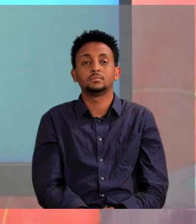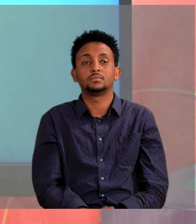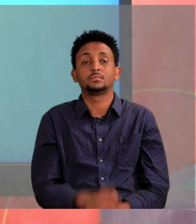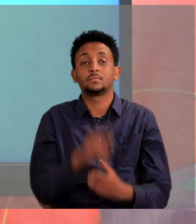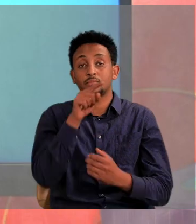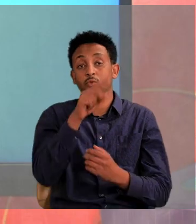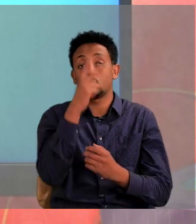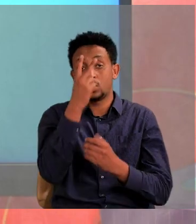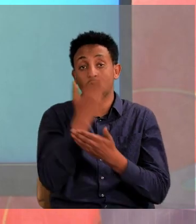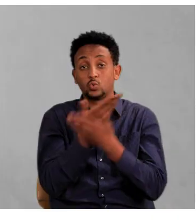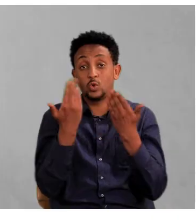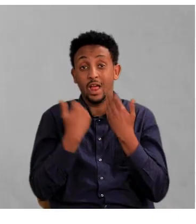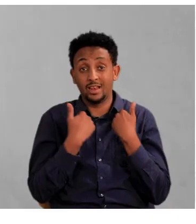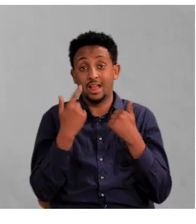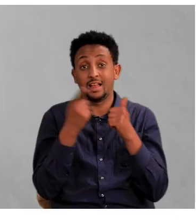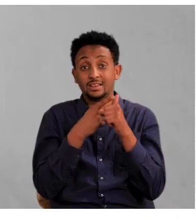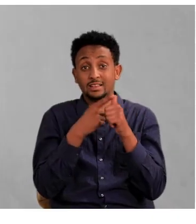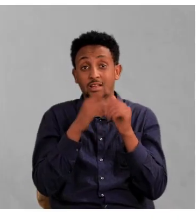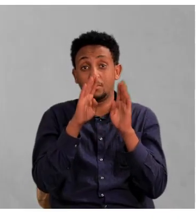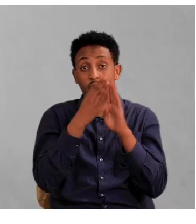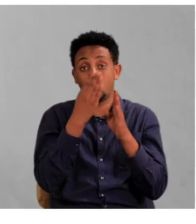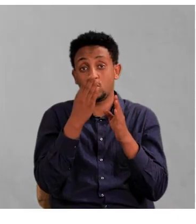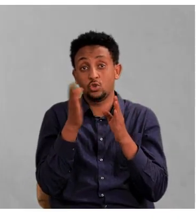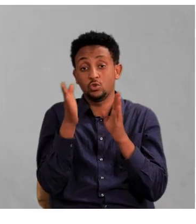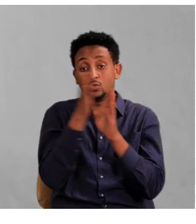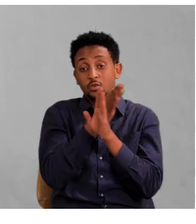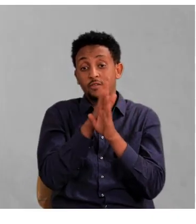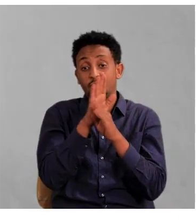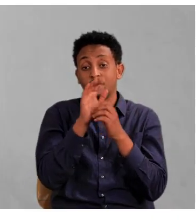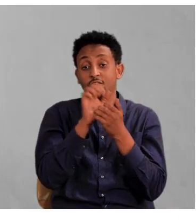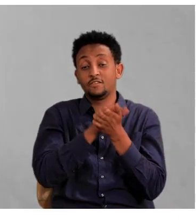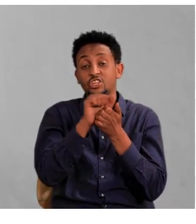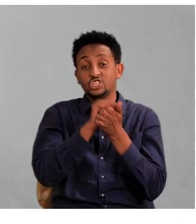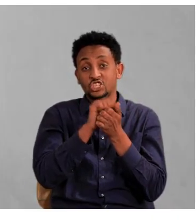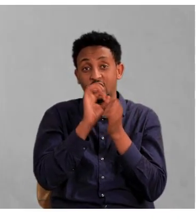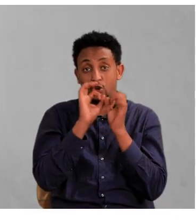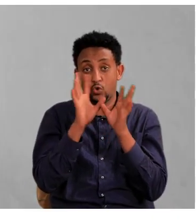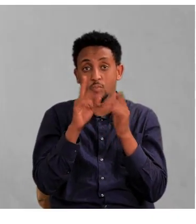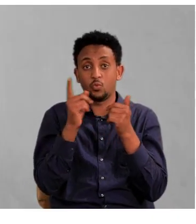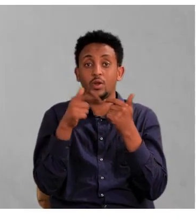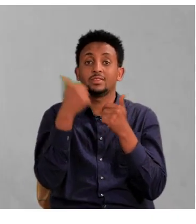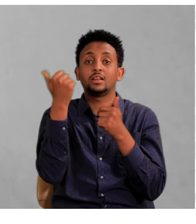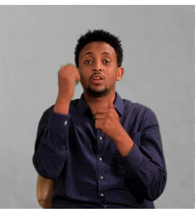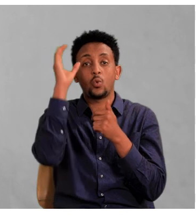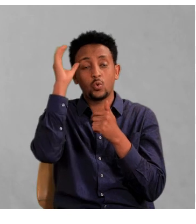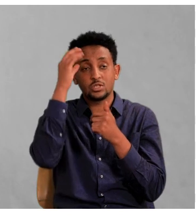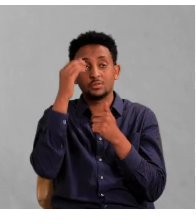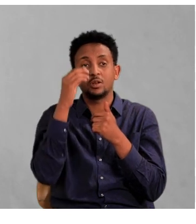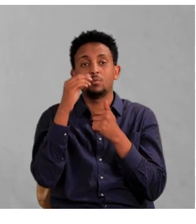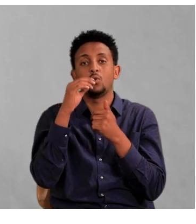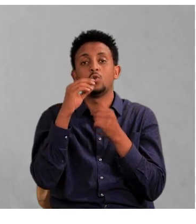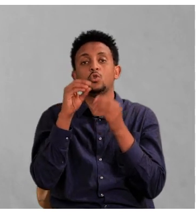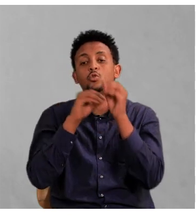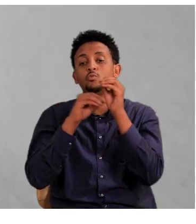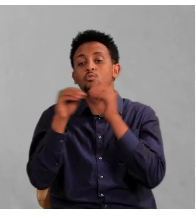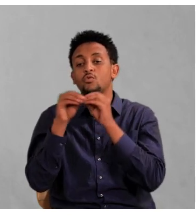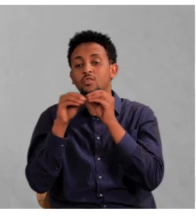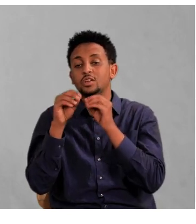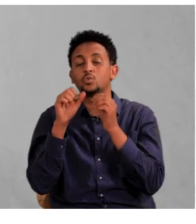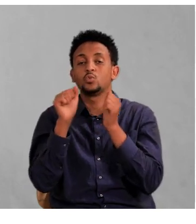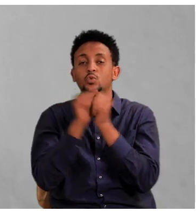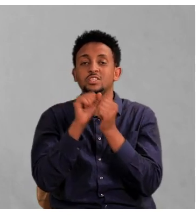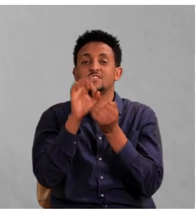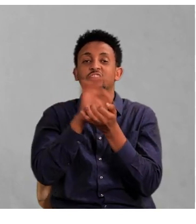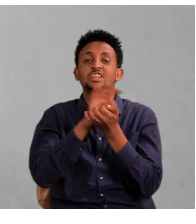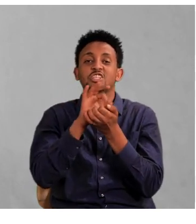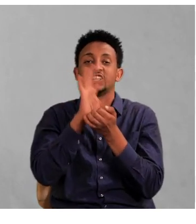There are two cases. One, the block is moving on a frictionless block, and the other concept is while it's moving with